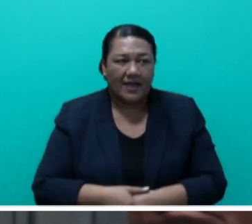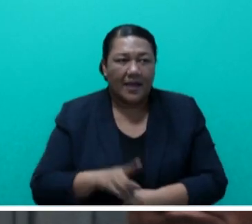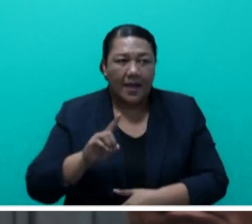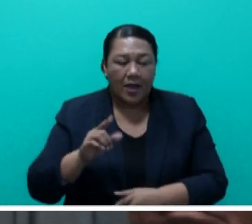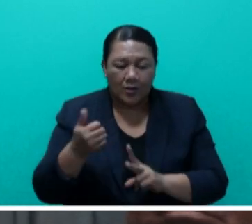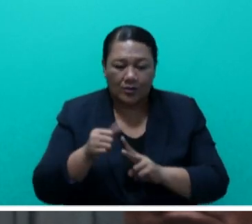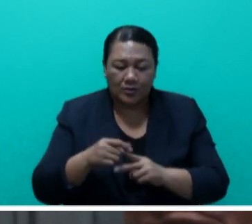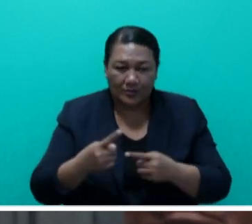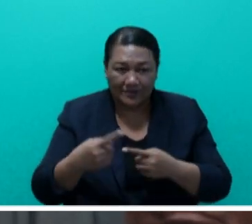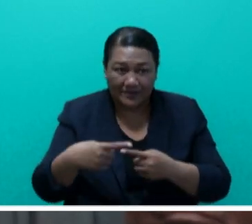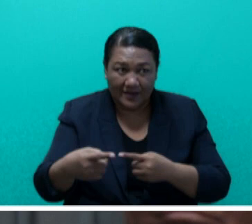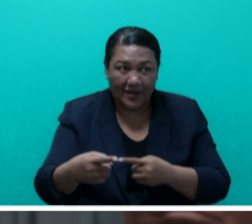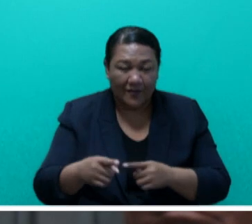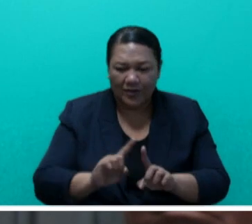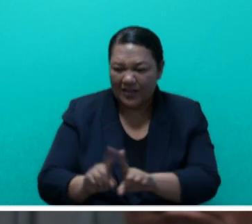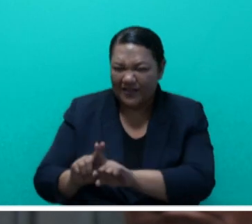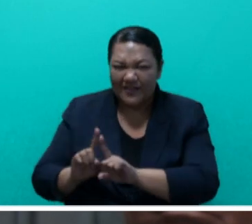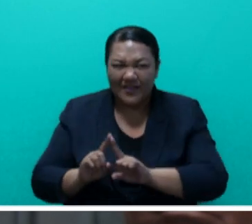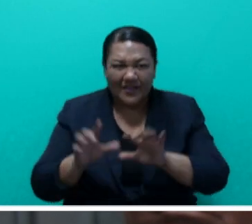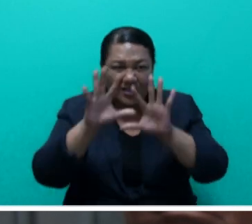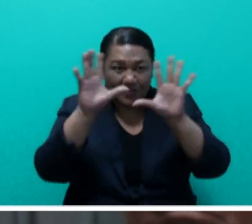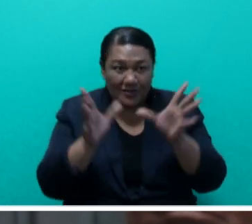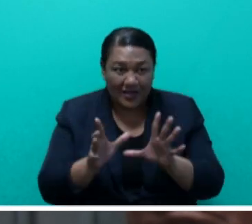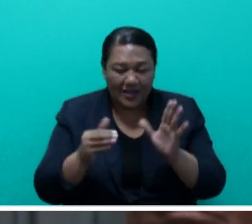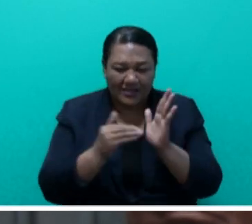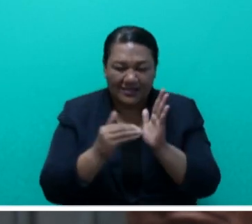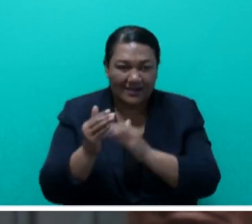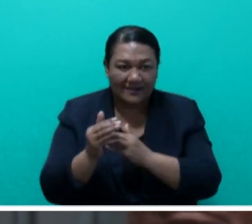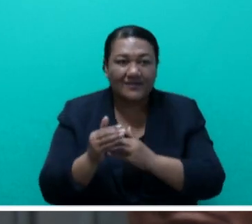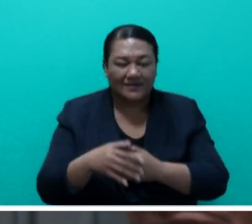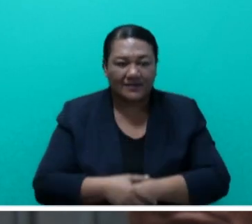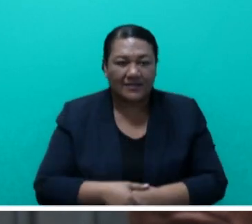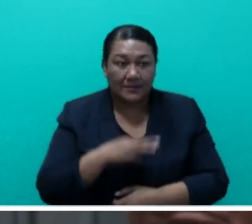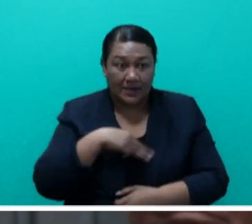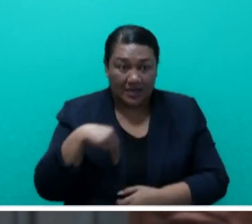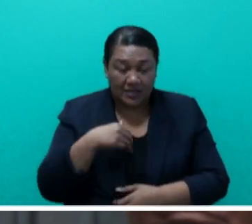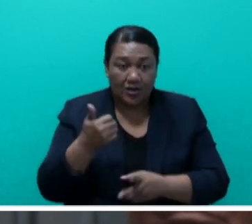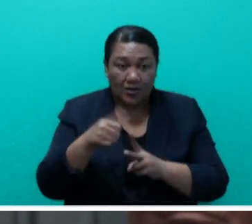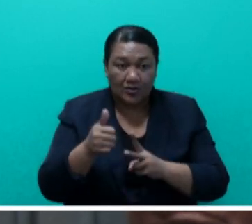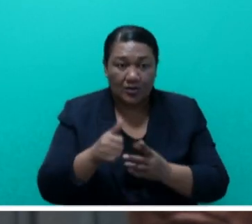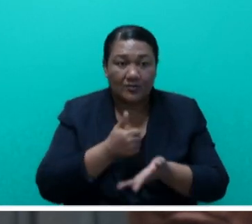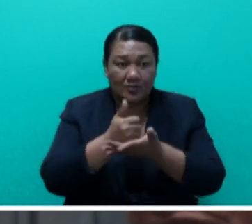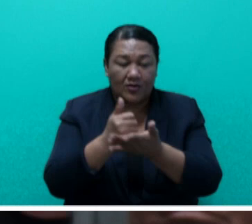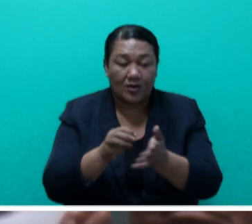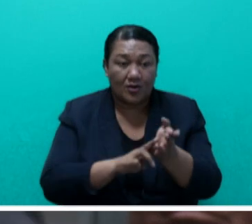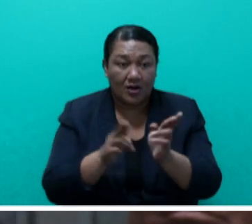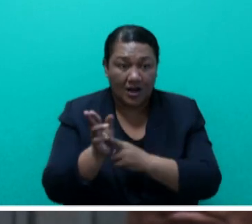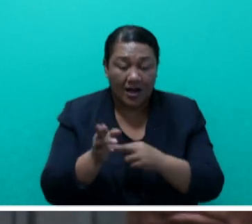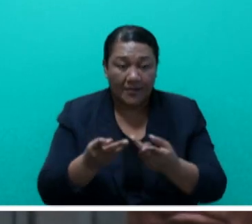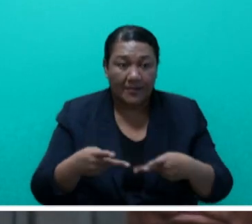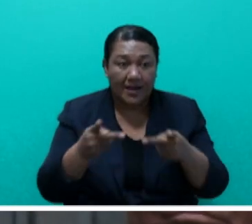certain species to different sites. The Ministry has also assisted vulnerable areas in relation to the above